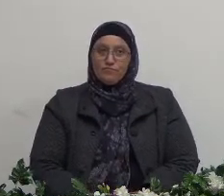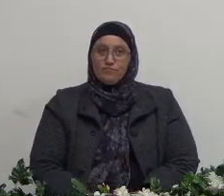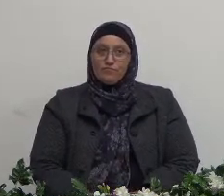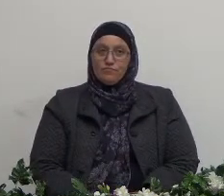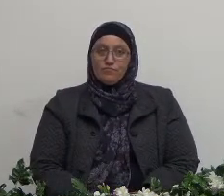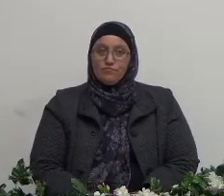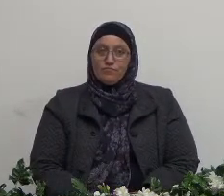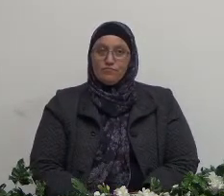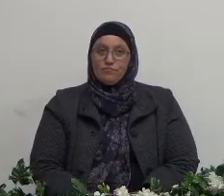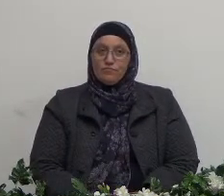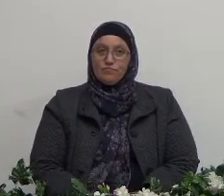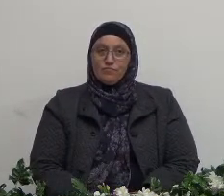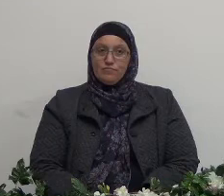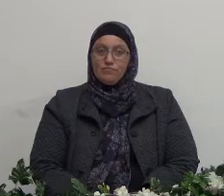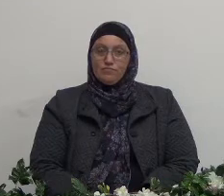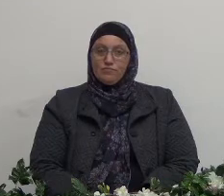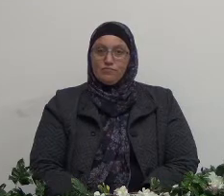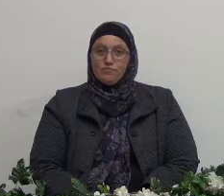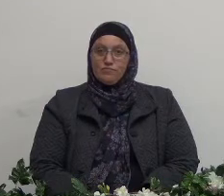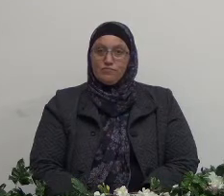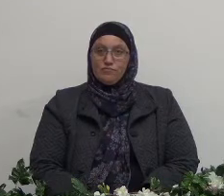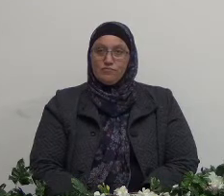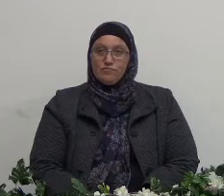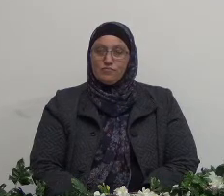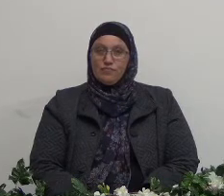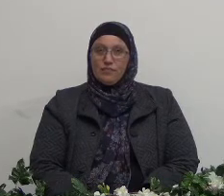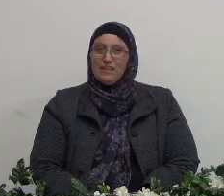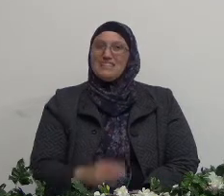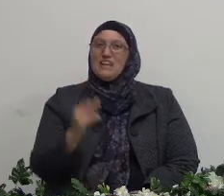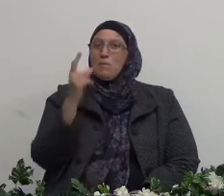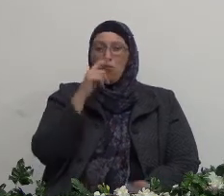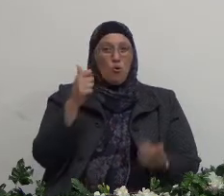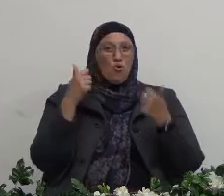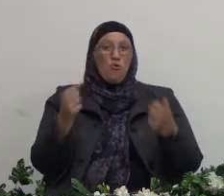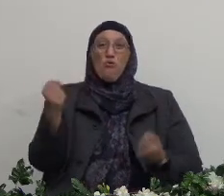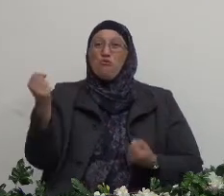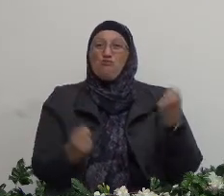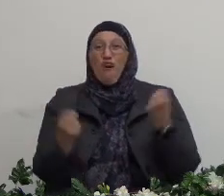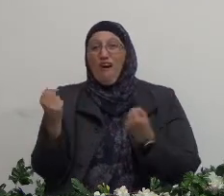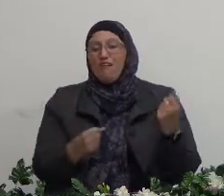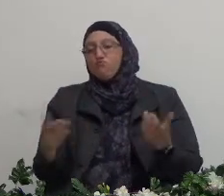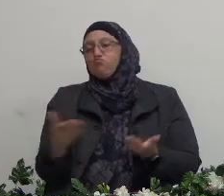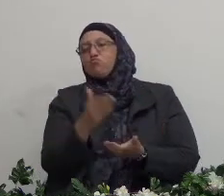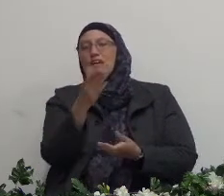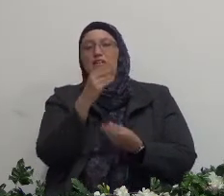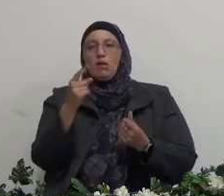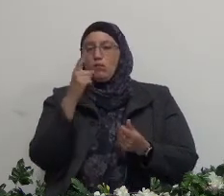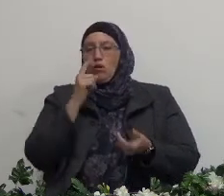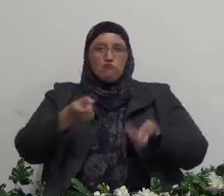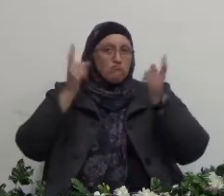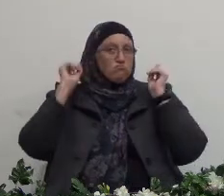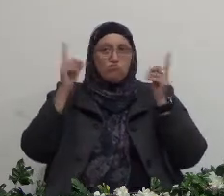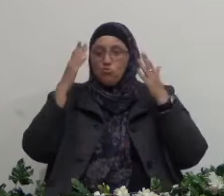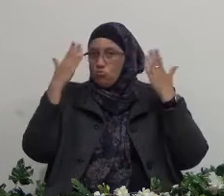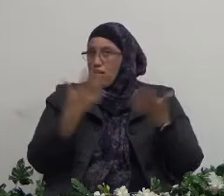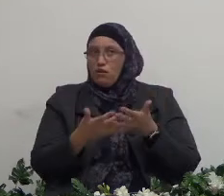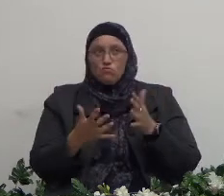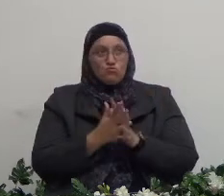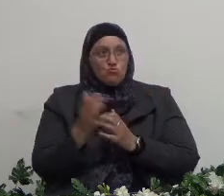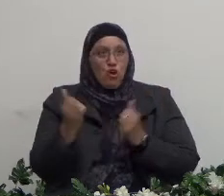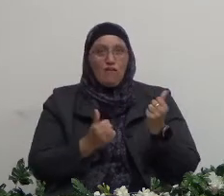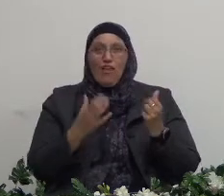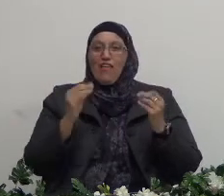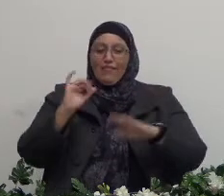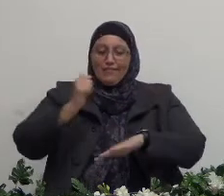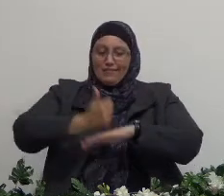command the way that the car is driven, and others would not. So they set the speed, say, at 110. Then they said, well, you don't, where